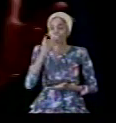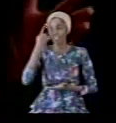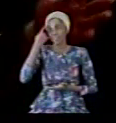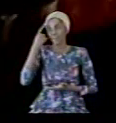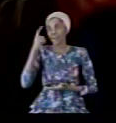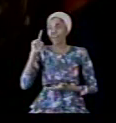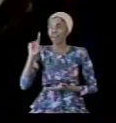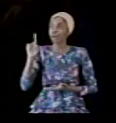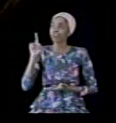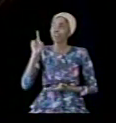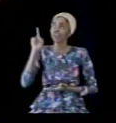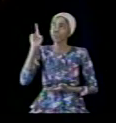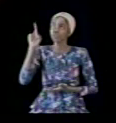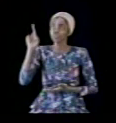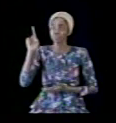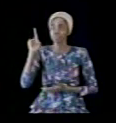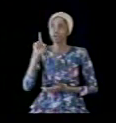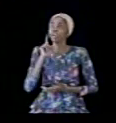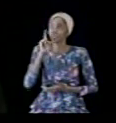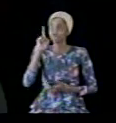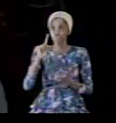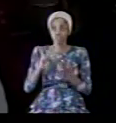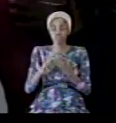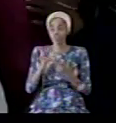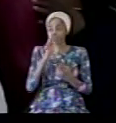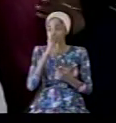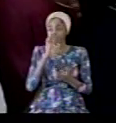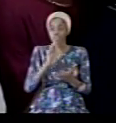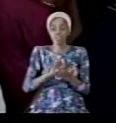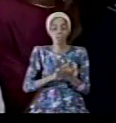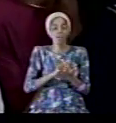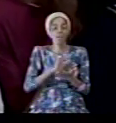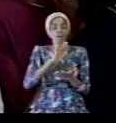want is for you, to you to be.